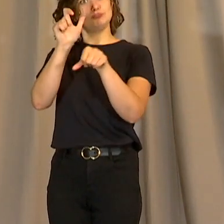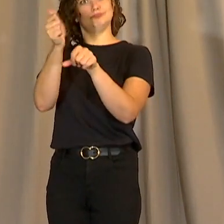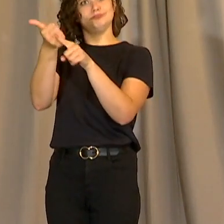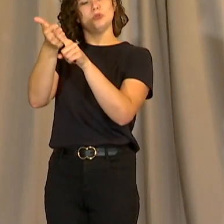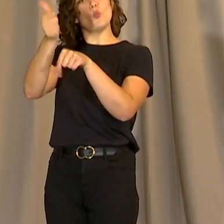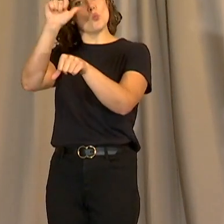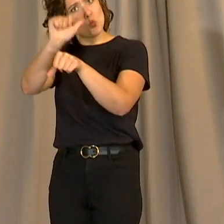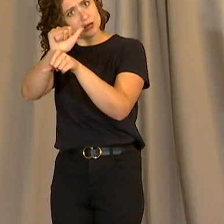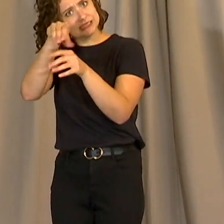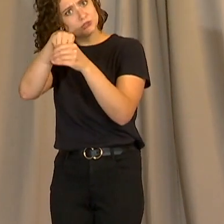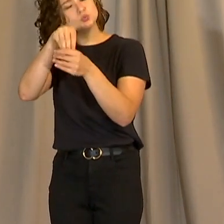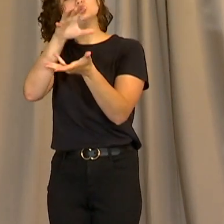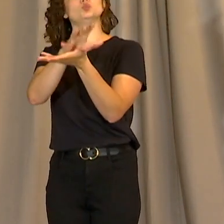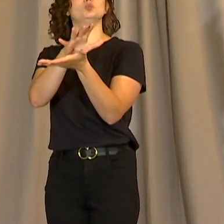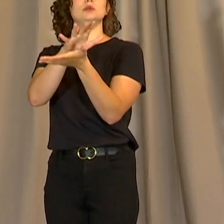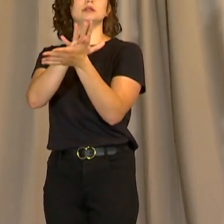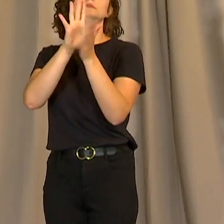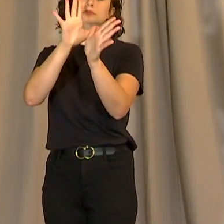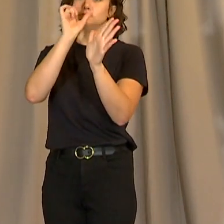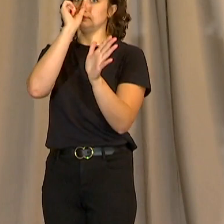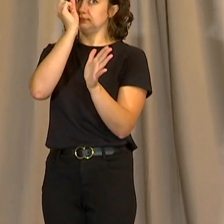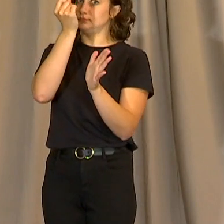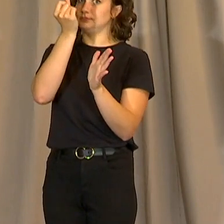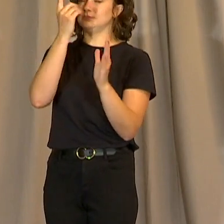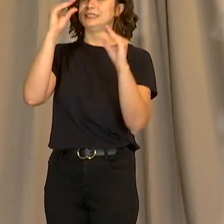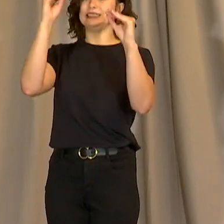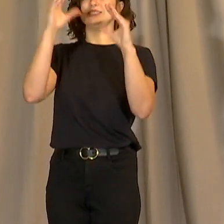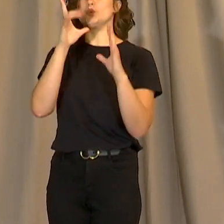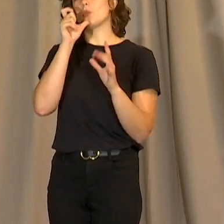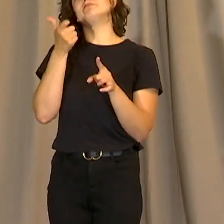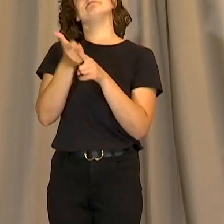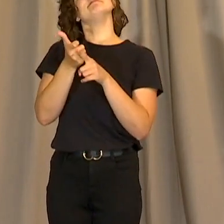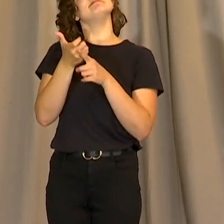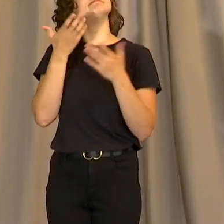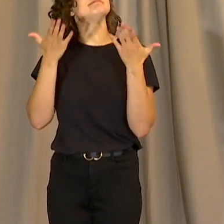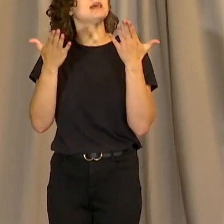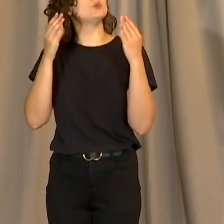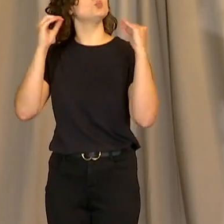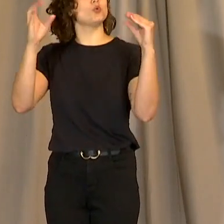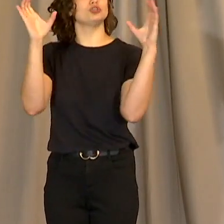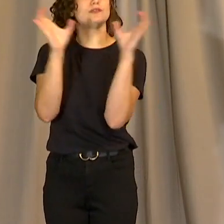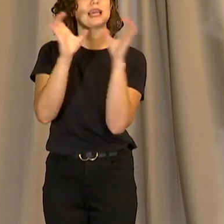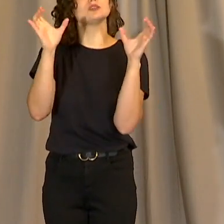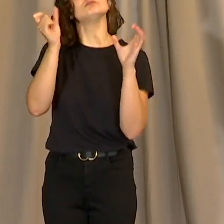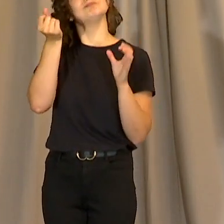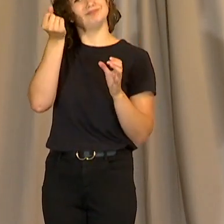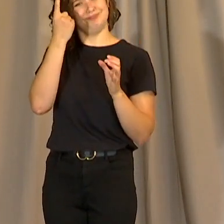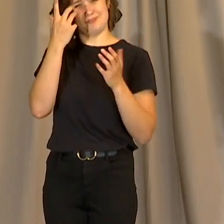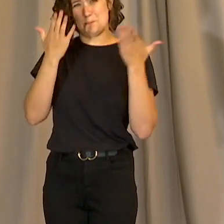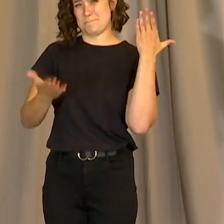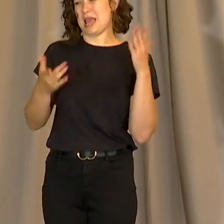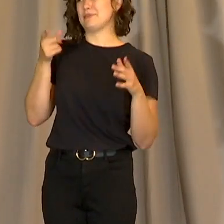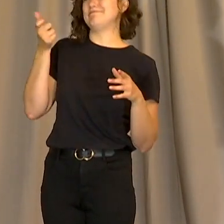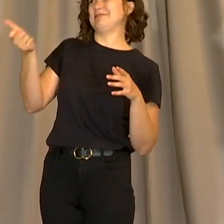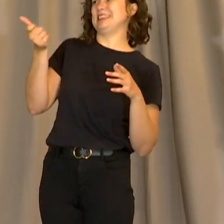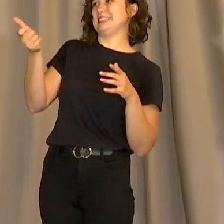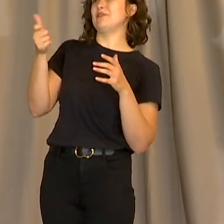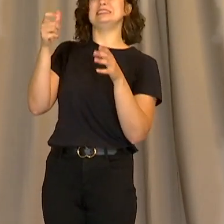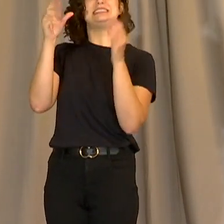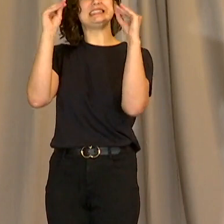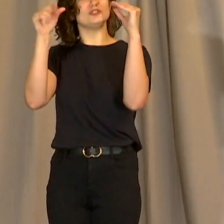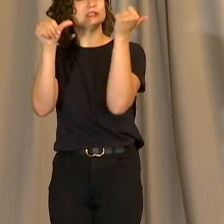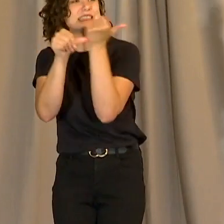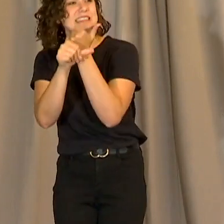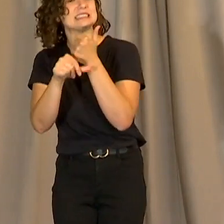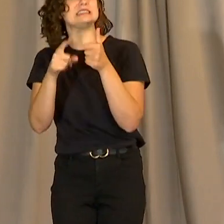aren't teachers. They don't have their certification. So they might be instructional assistants. They might be secretaries. They have a bachelor's degree. They